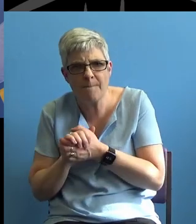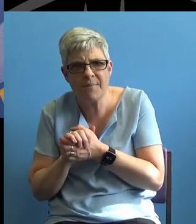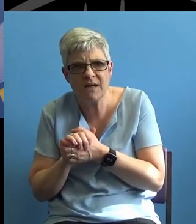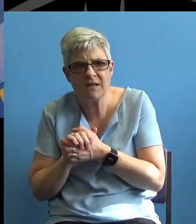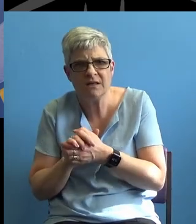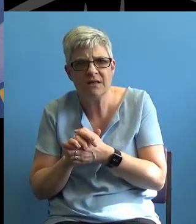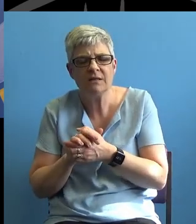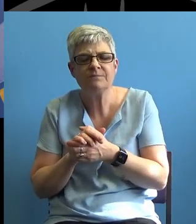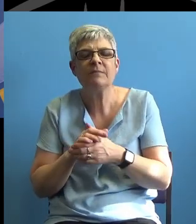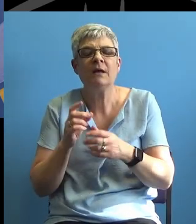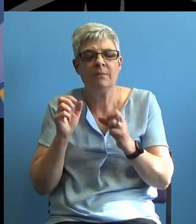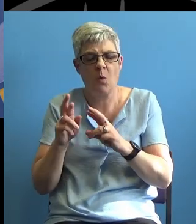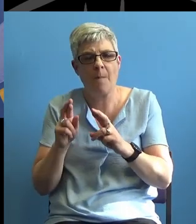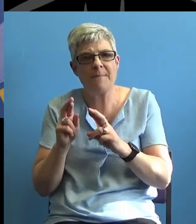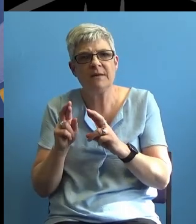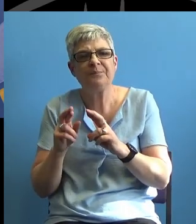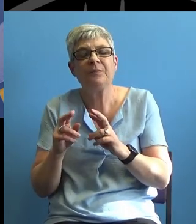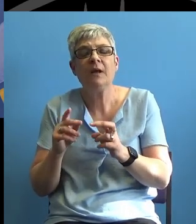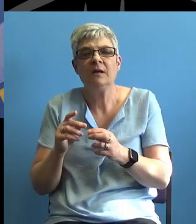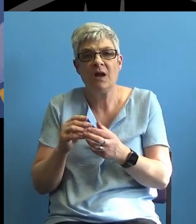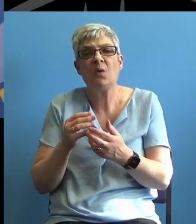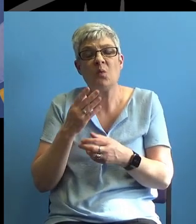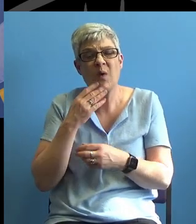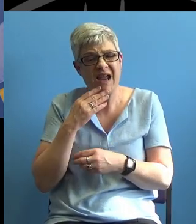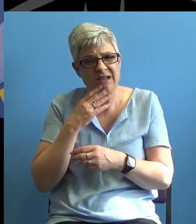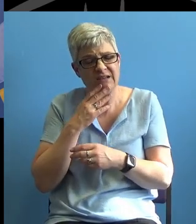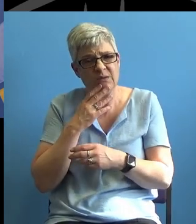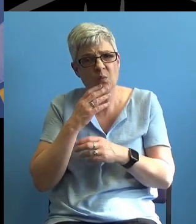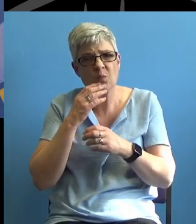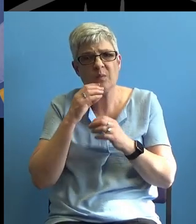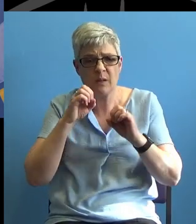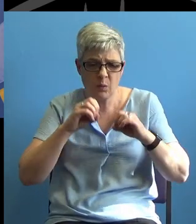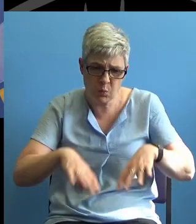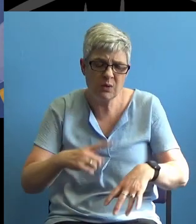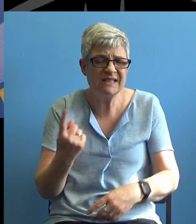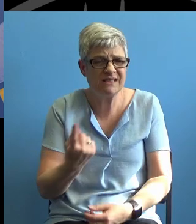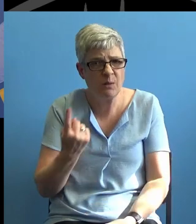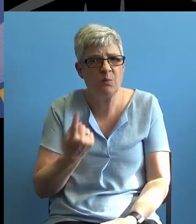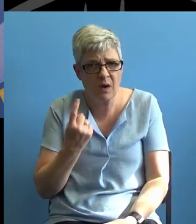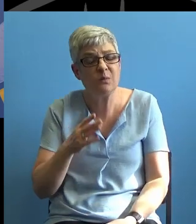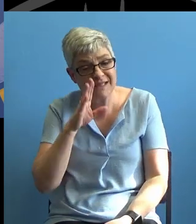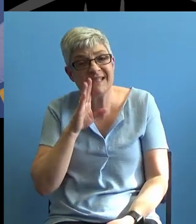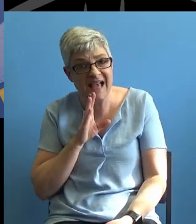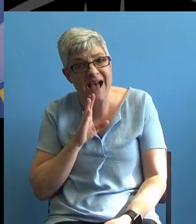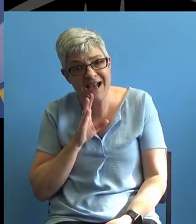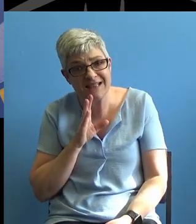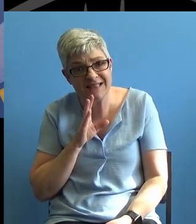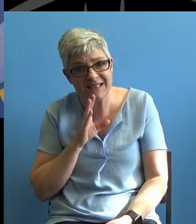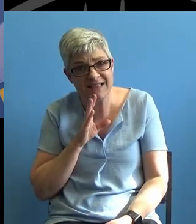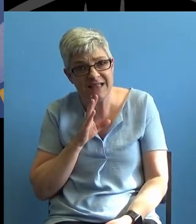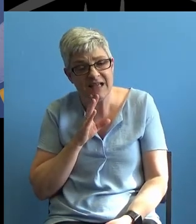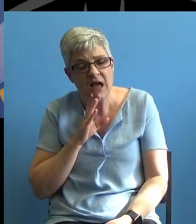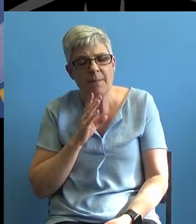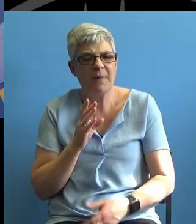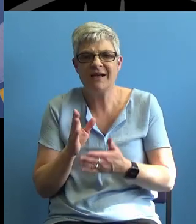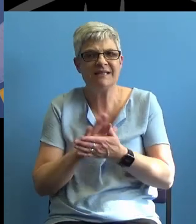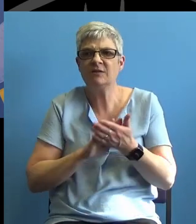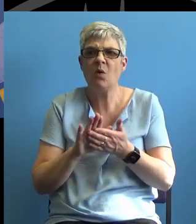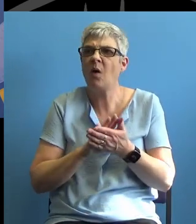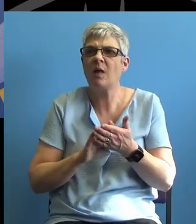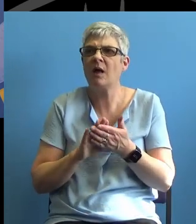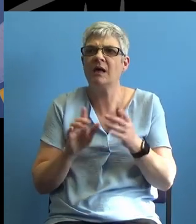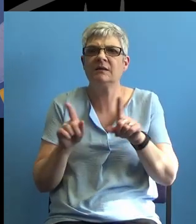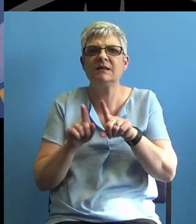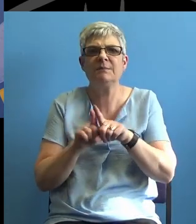Of course, when we experience bereavement, we suffer loss. But it's not the loss that those who do not have any